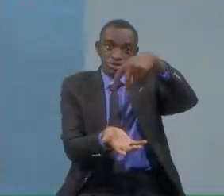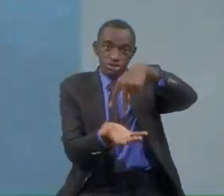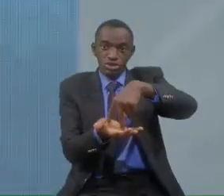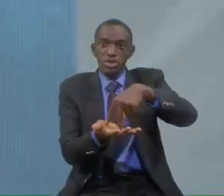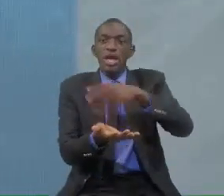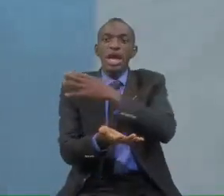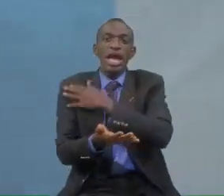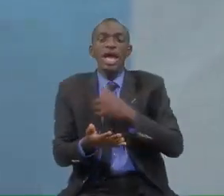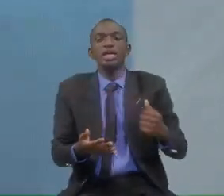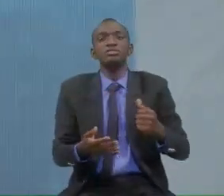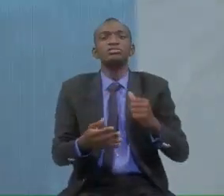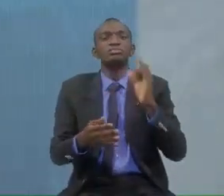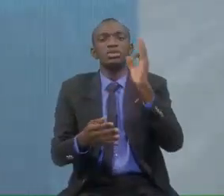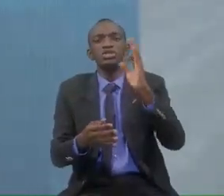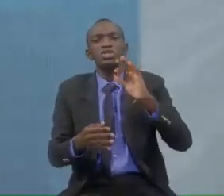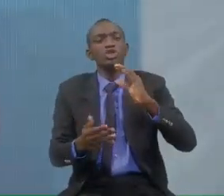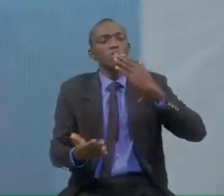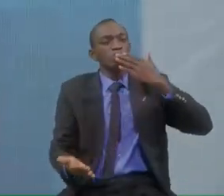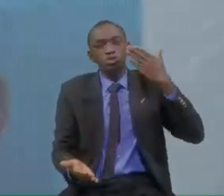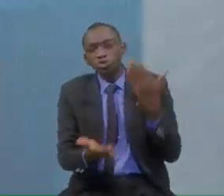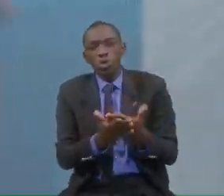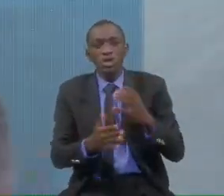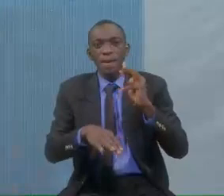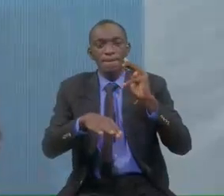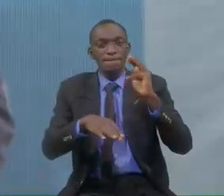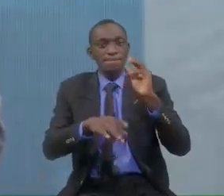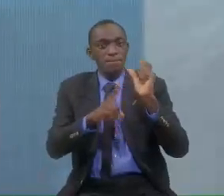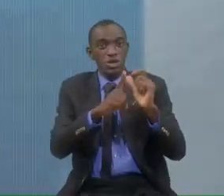an altar call. And the people